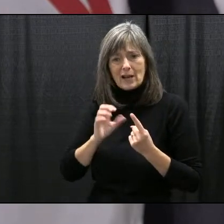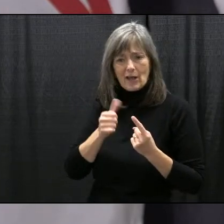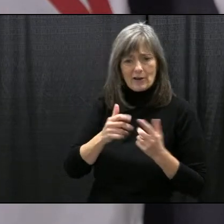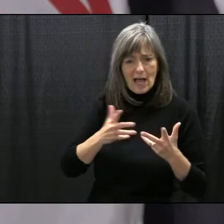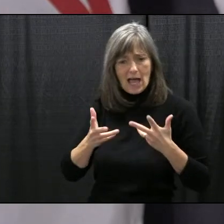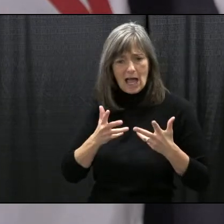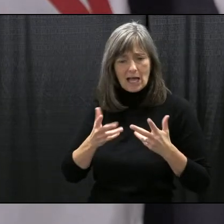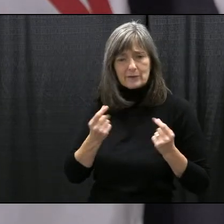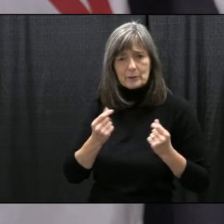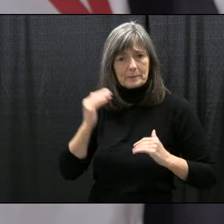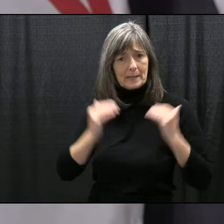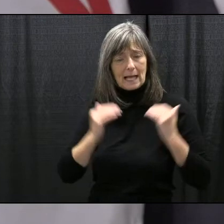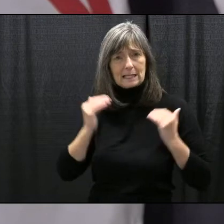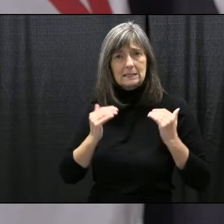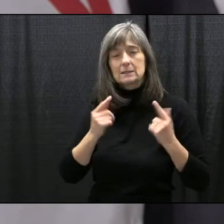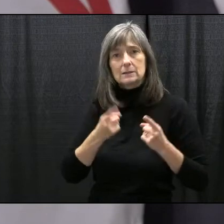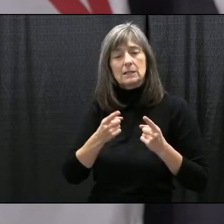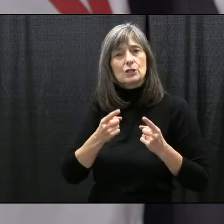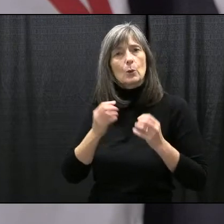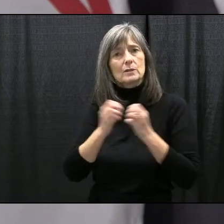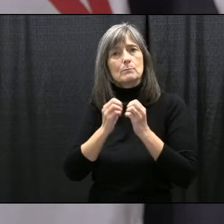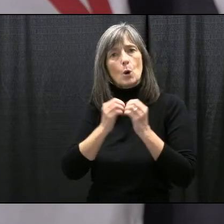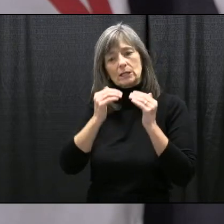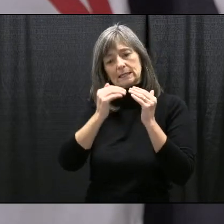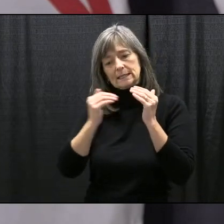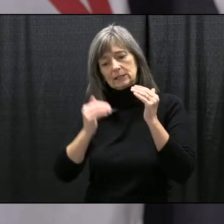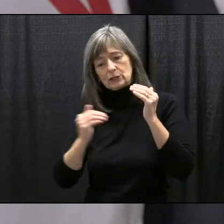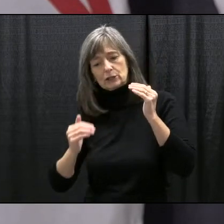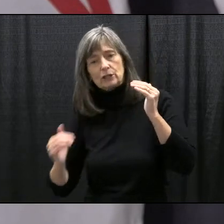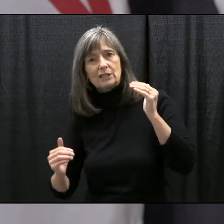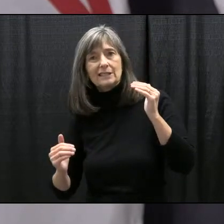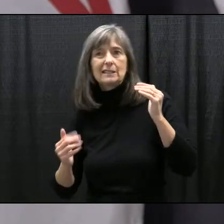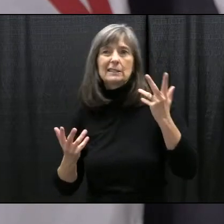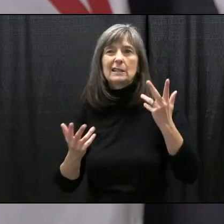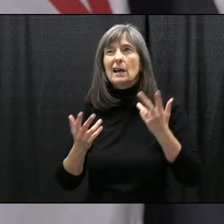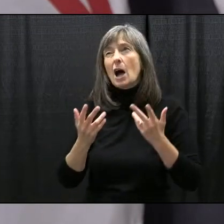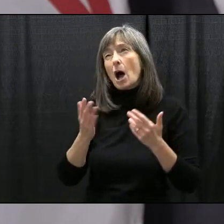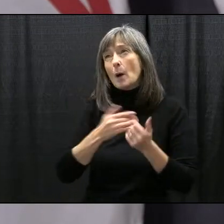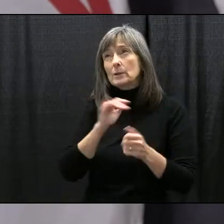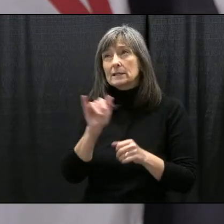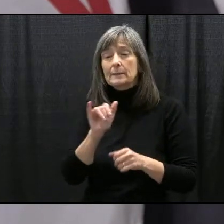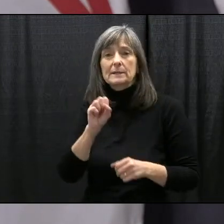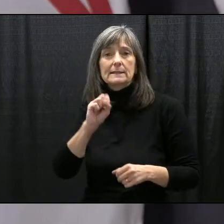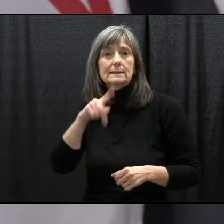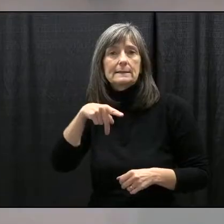So it's a tiered approach. It's kind of like a physical version of step care.